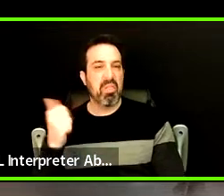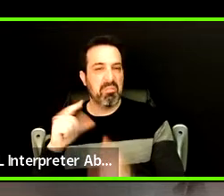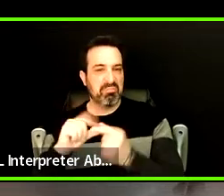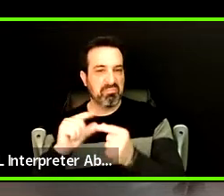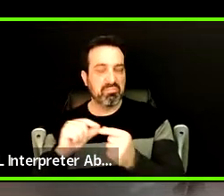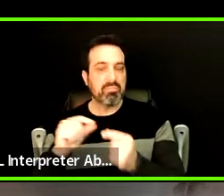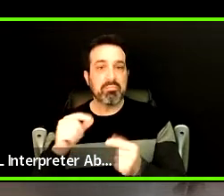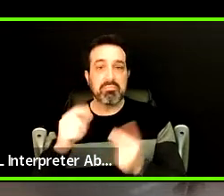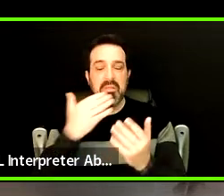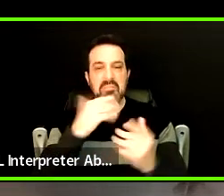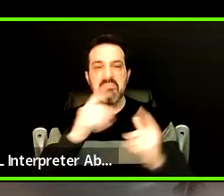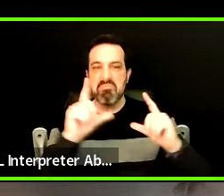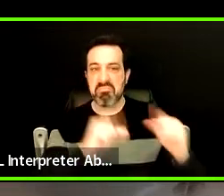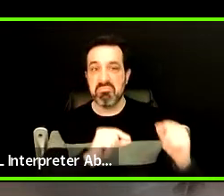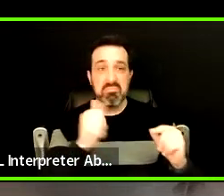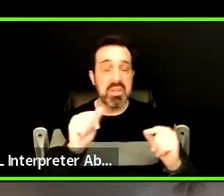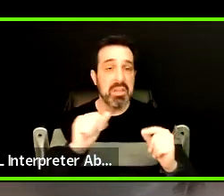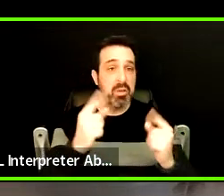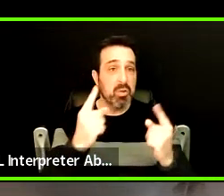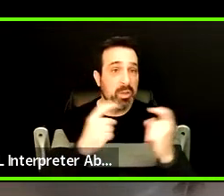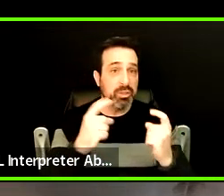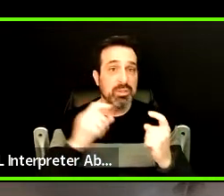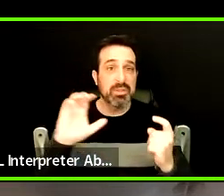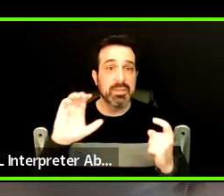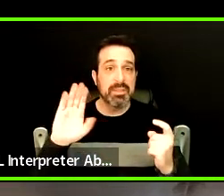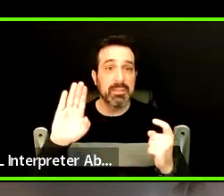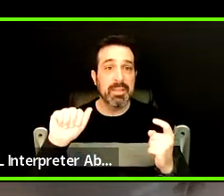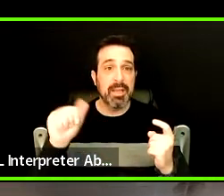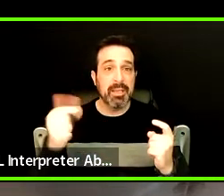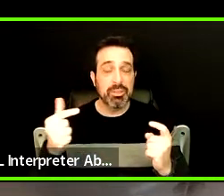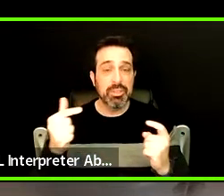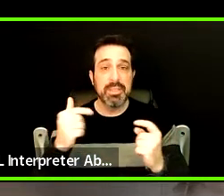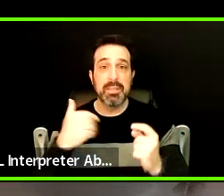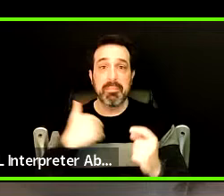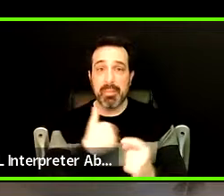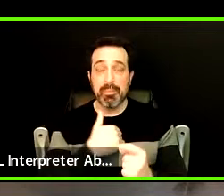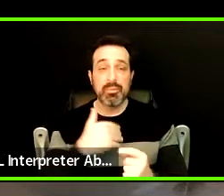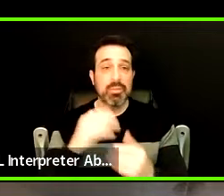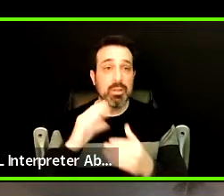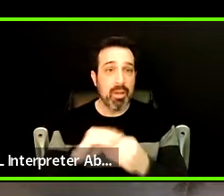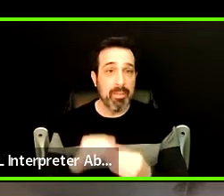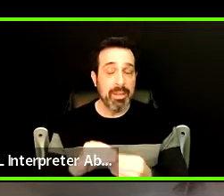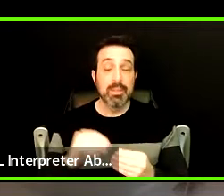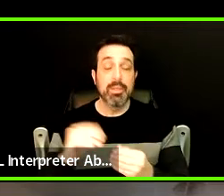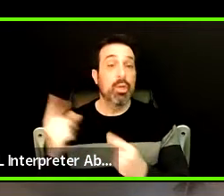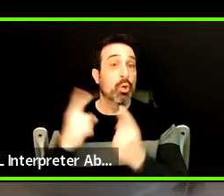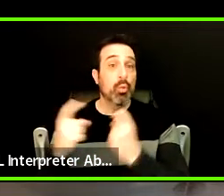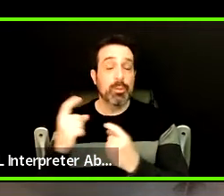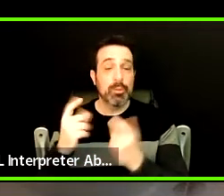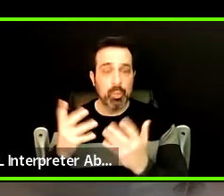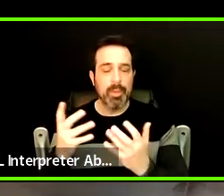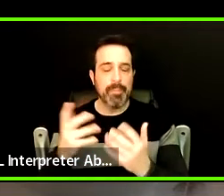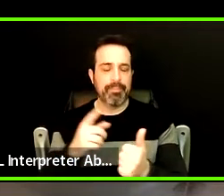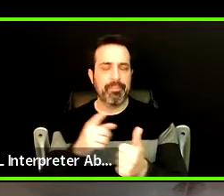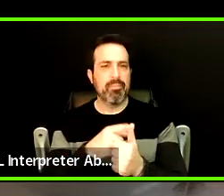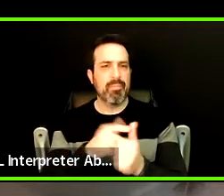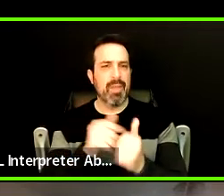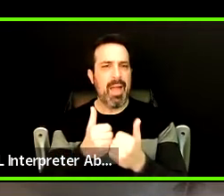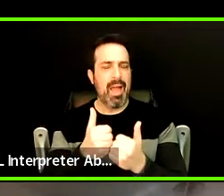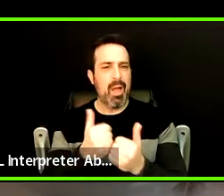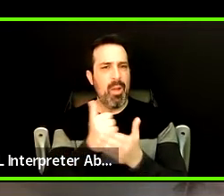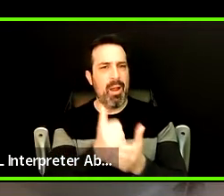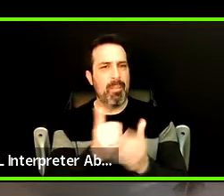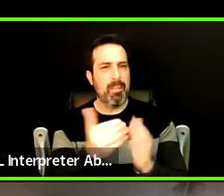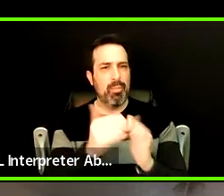members, as well as comments on the 2 questions that were asked. Those questions were, how might we help